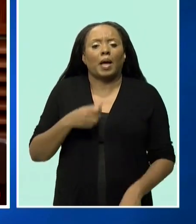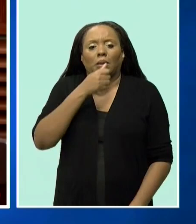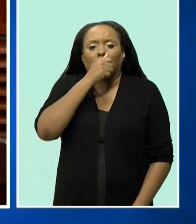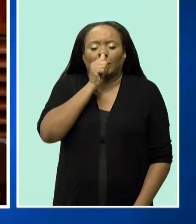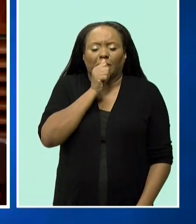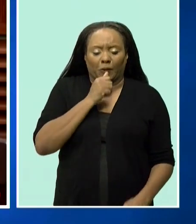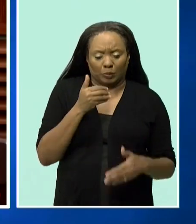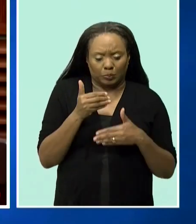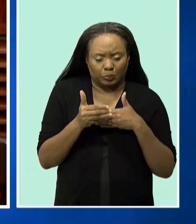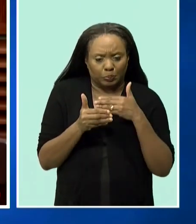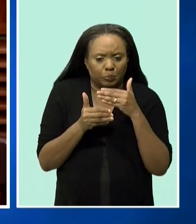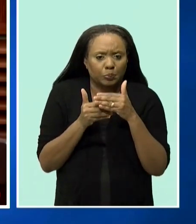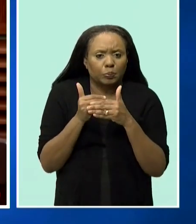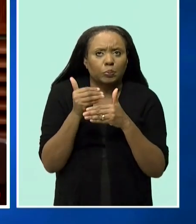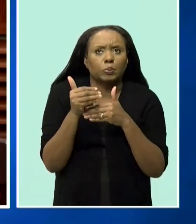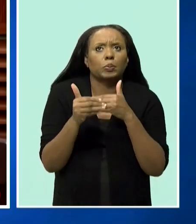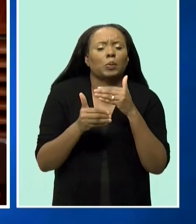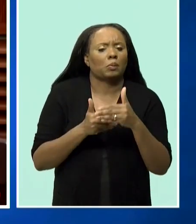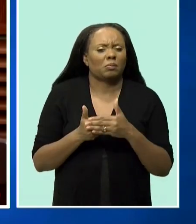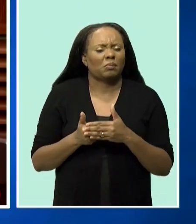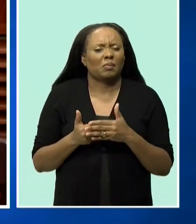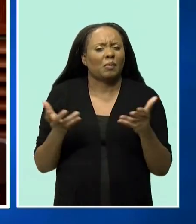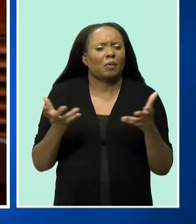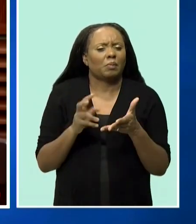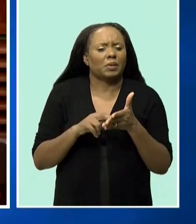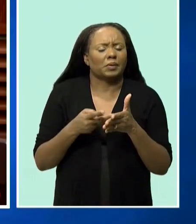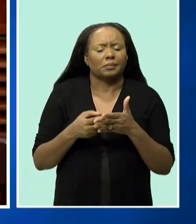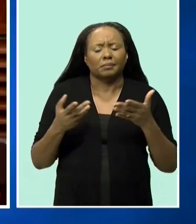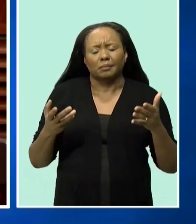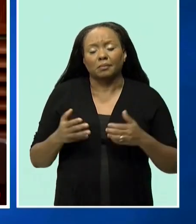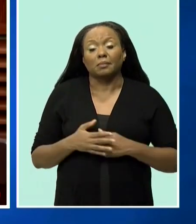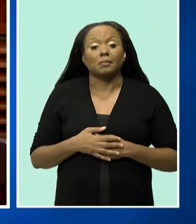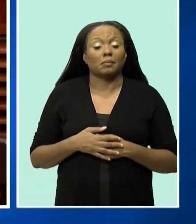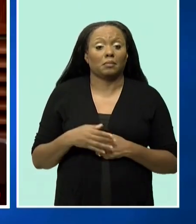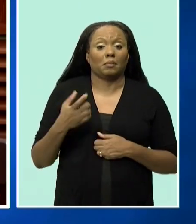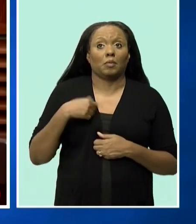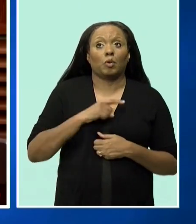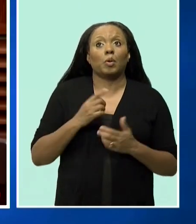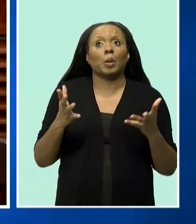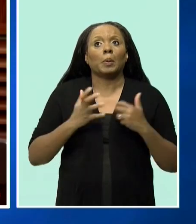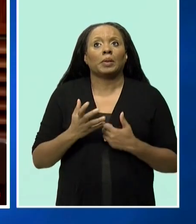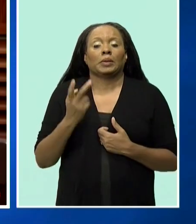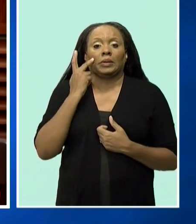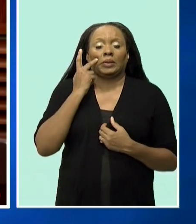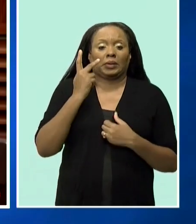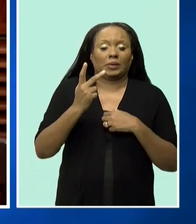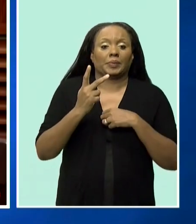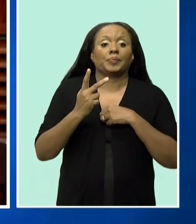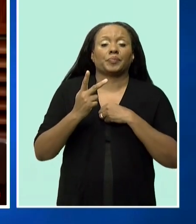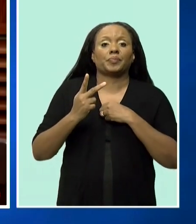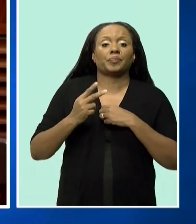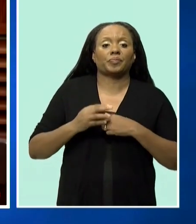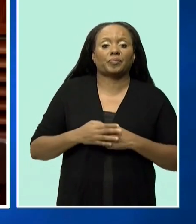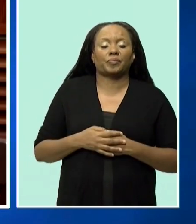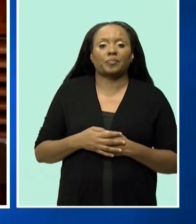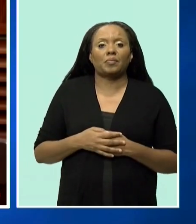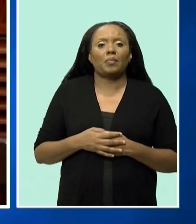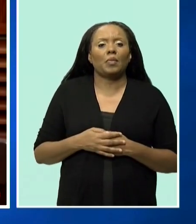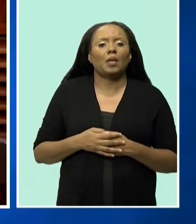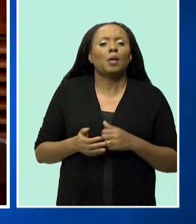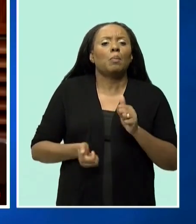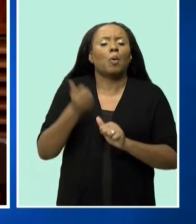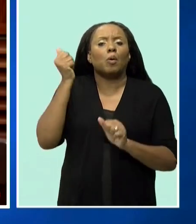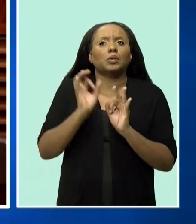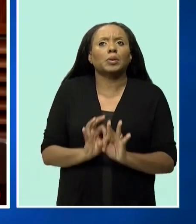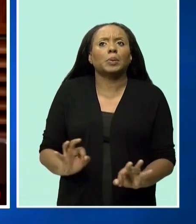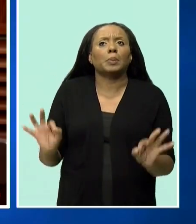map is intended to do is to be able for us to look and see the key areas